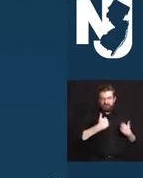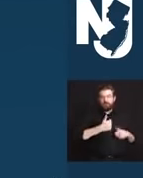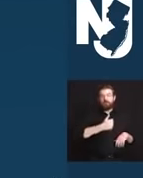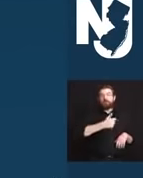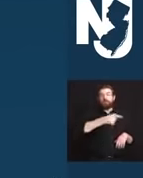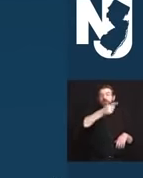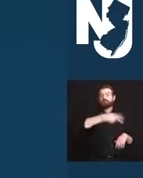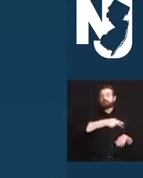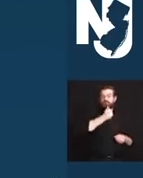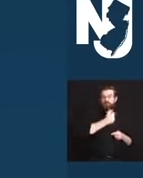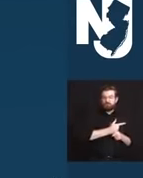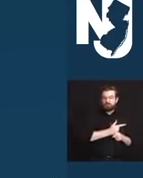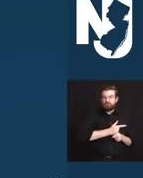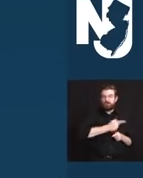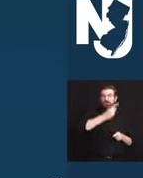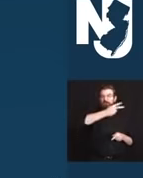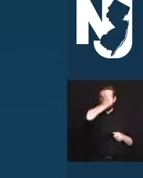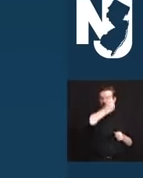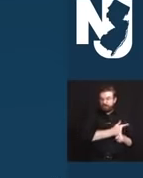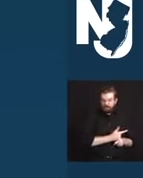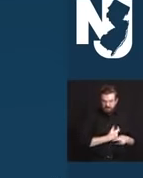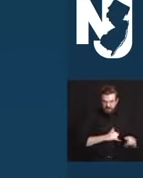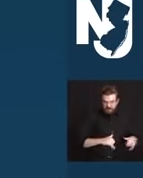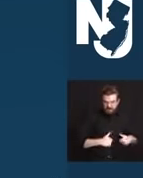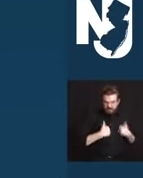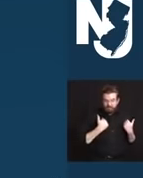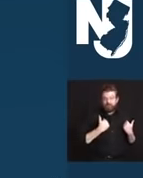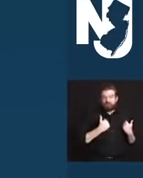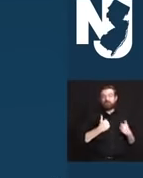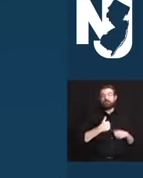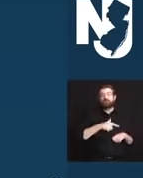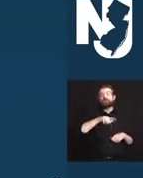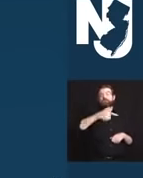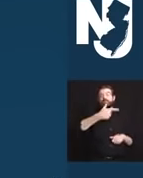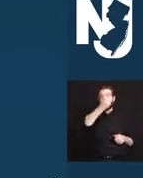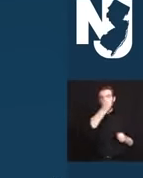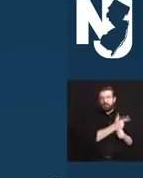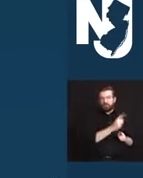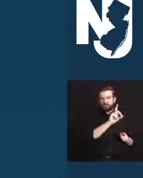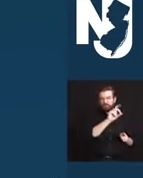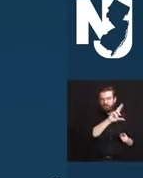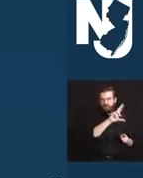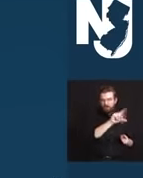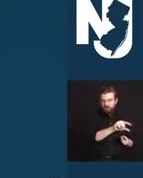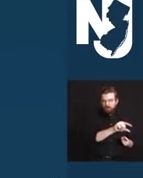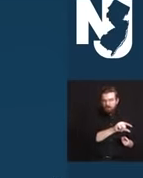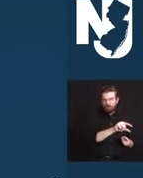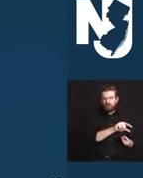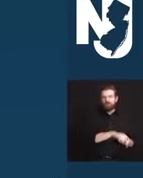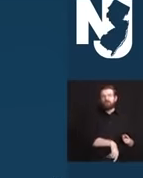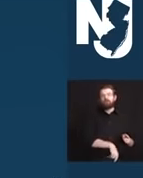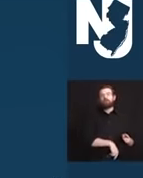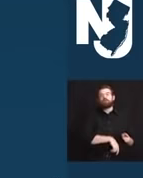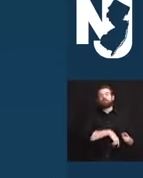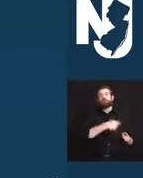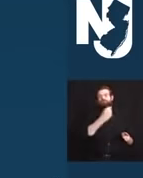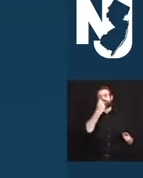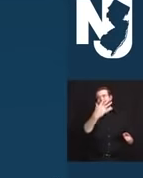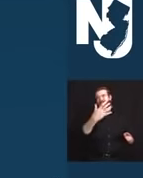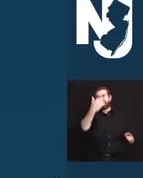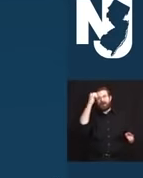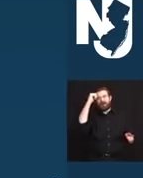his half-brother, Charlie, his stepbrother, Doug, his niece and nephew, Imogene and Henry, and many aunts,